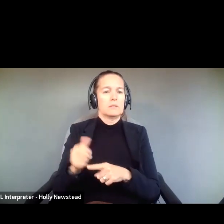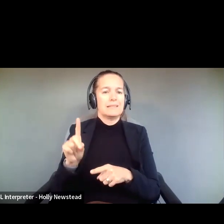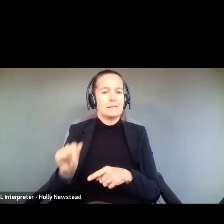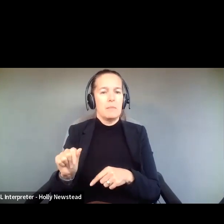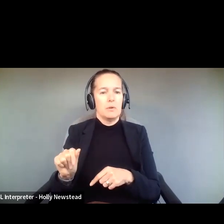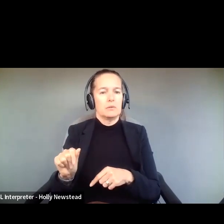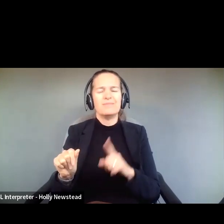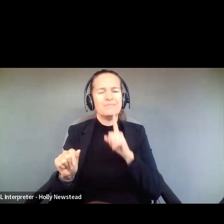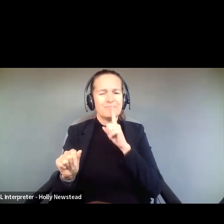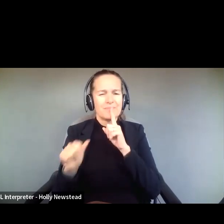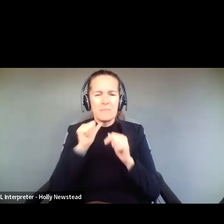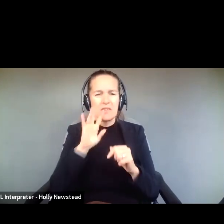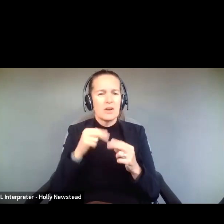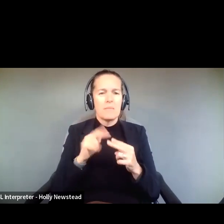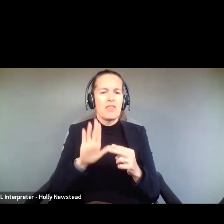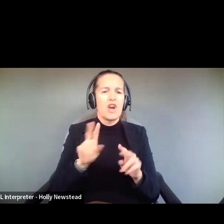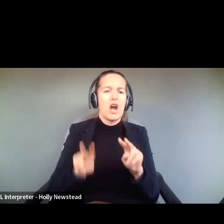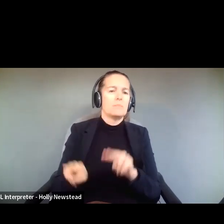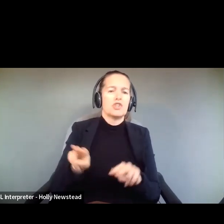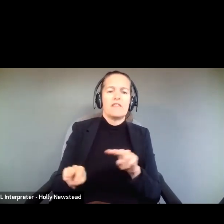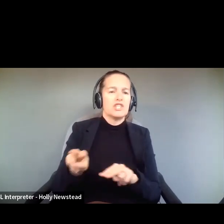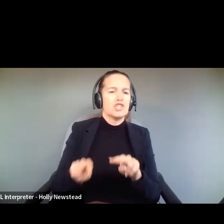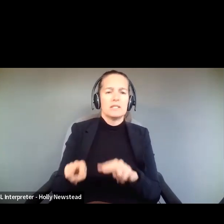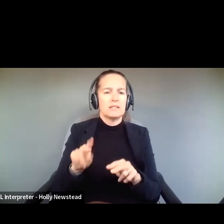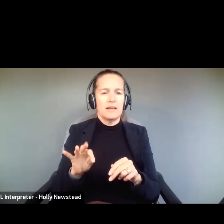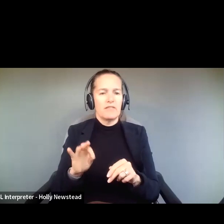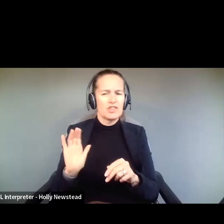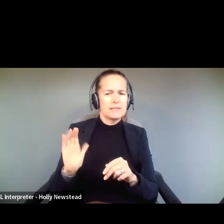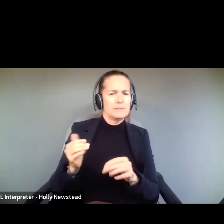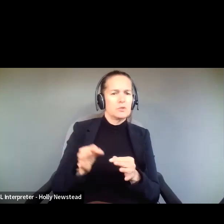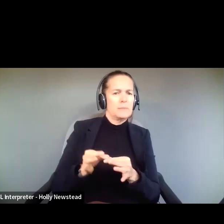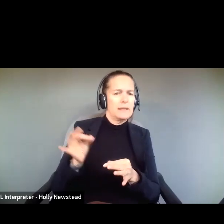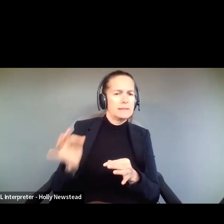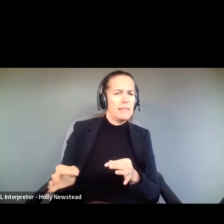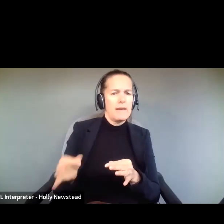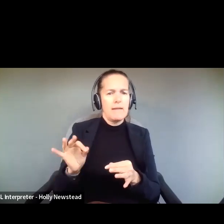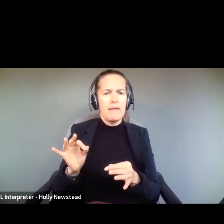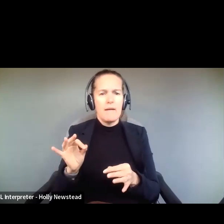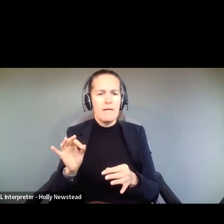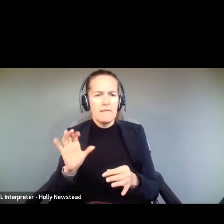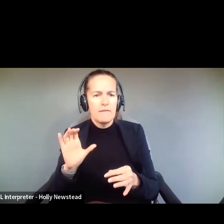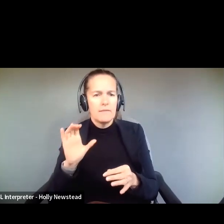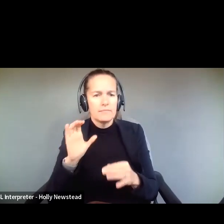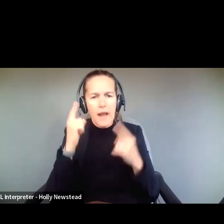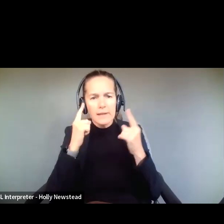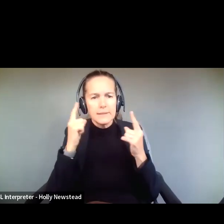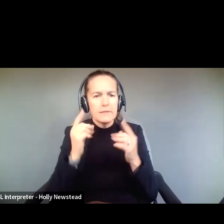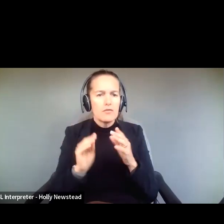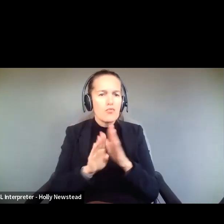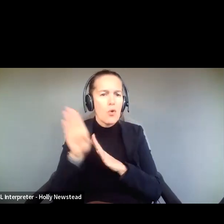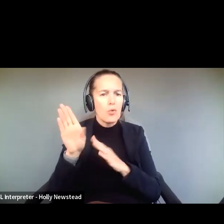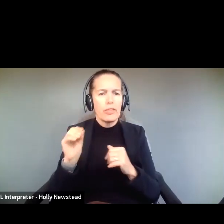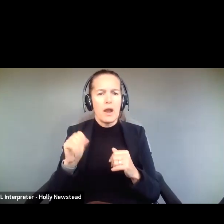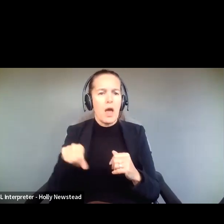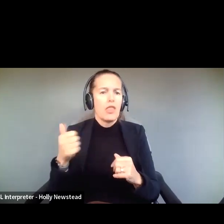talking about their observations of if there seems to be a delay in cognitive growth,